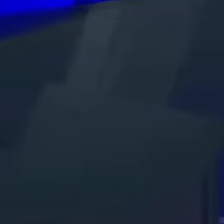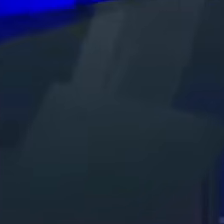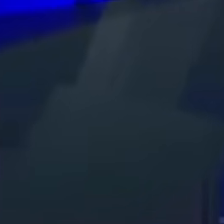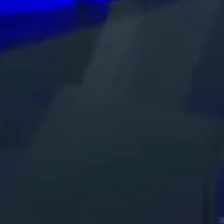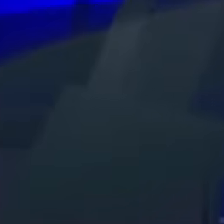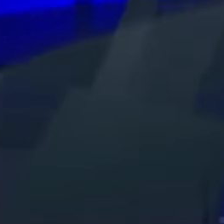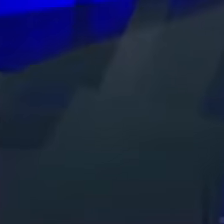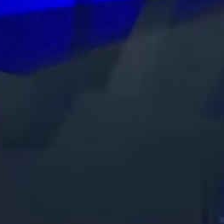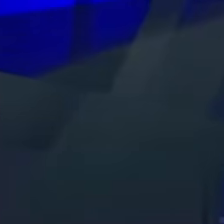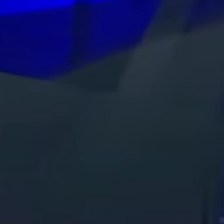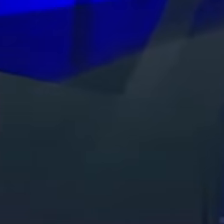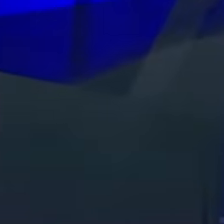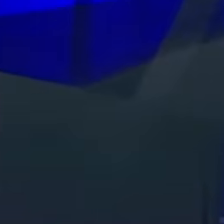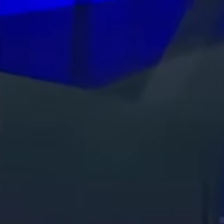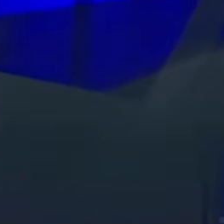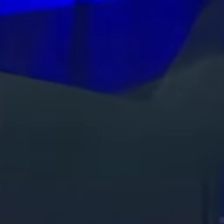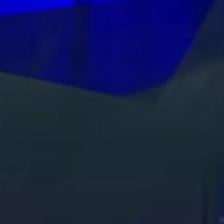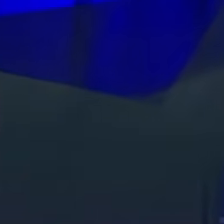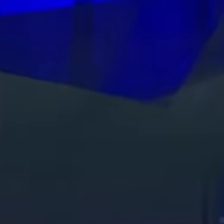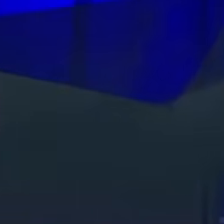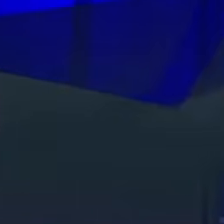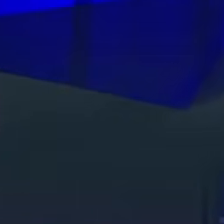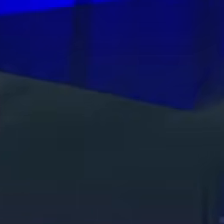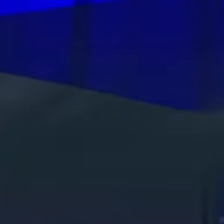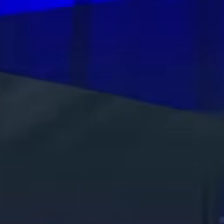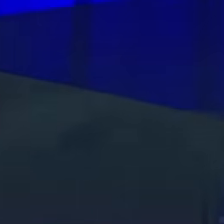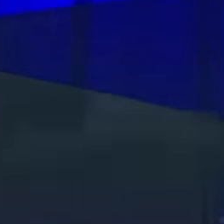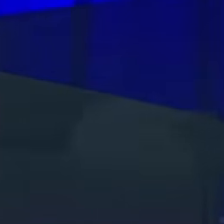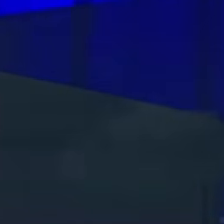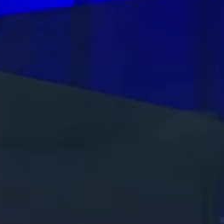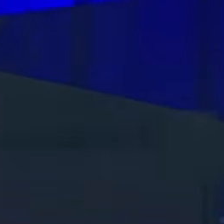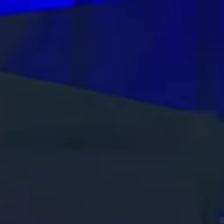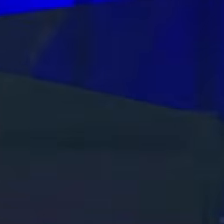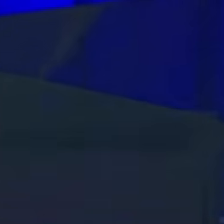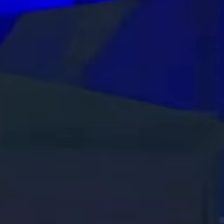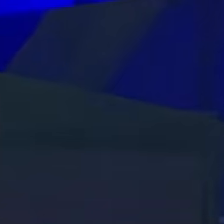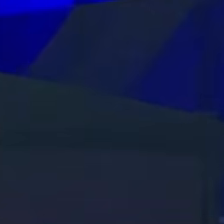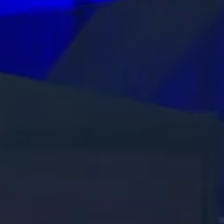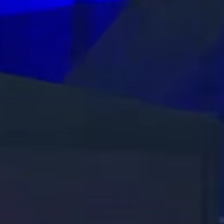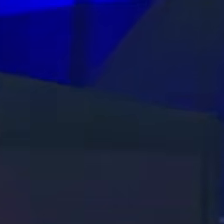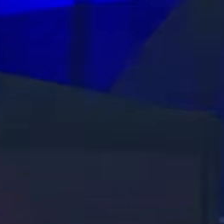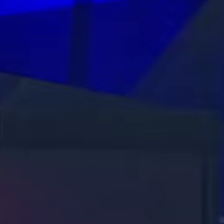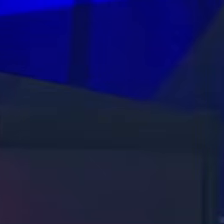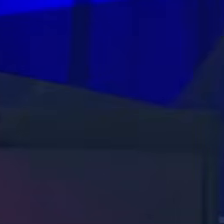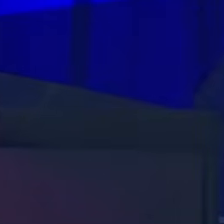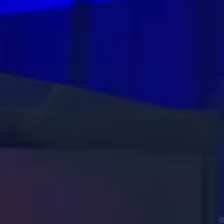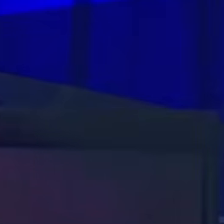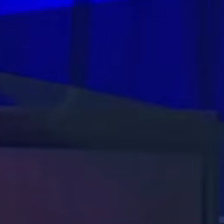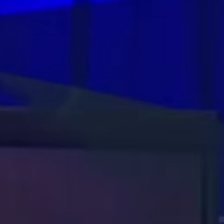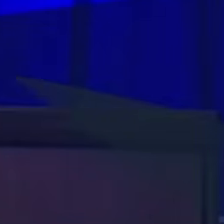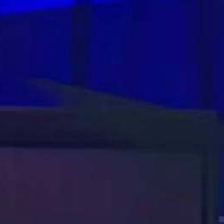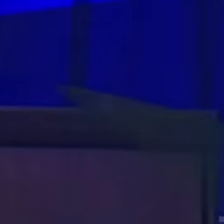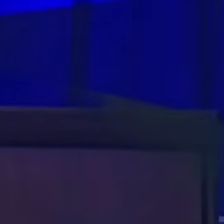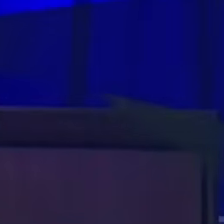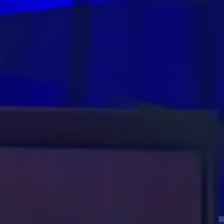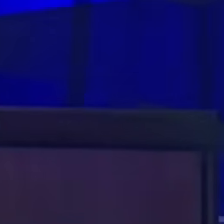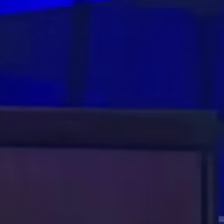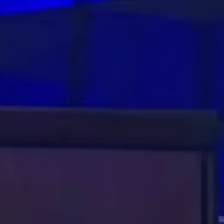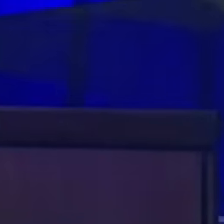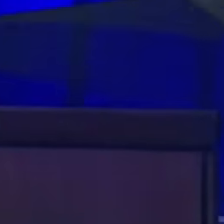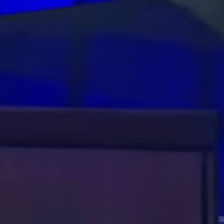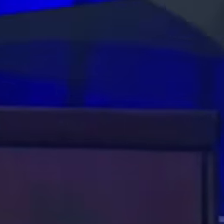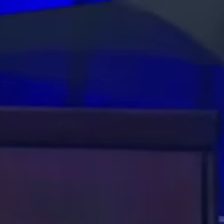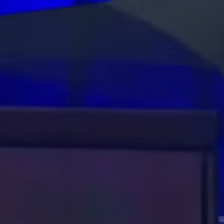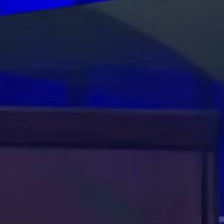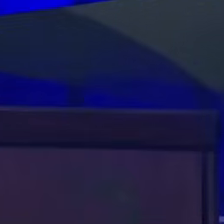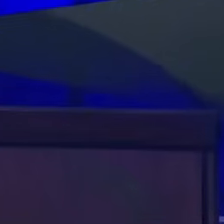you. Jeremiah chapter 29, verse 11. The Old Testament prophecy of Jeremiah chapter 29, beginning at